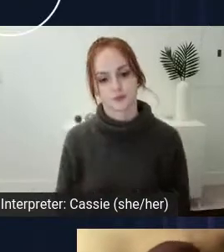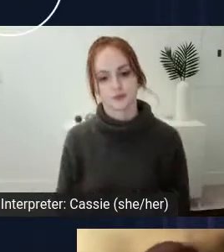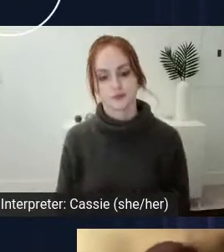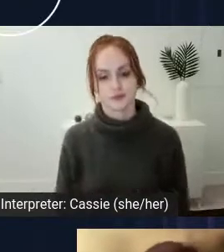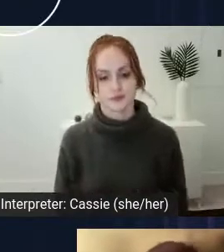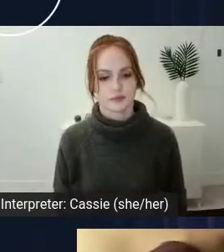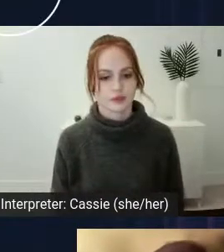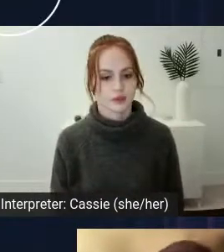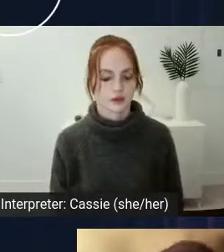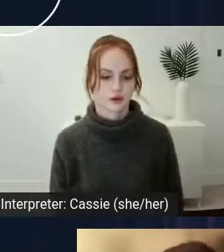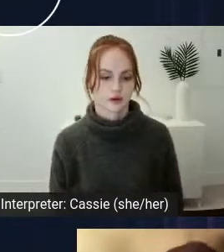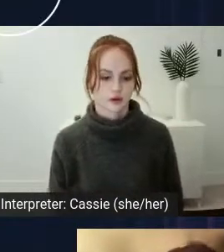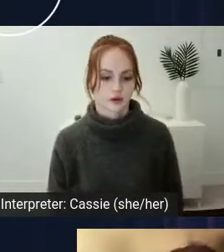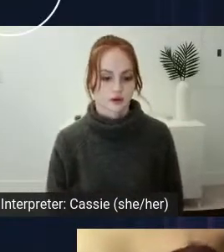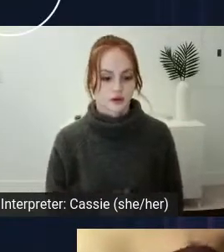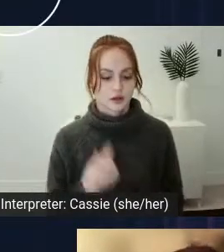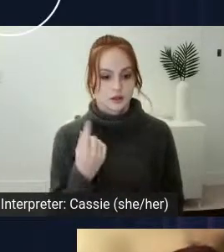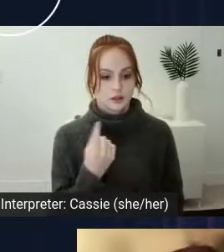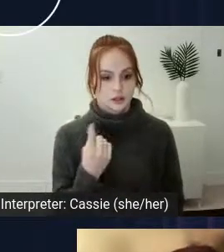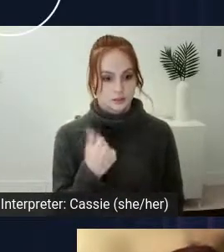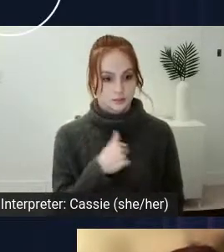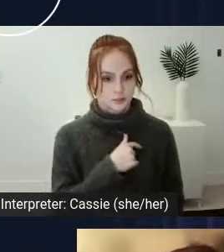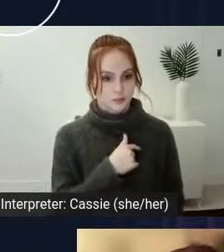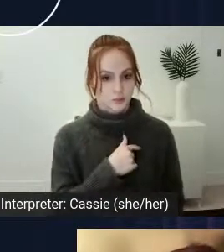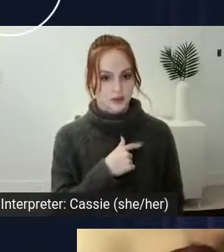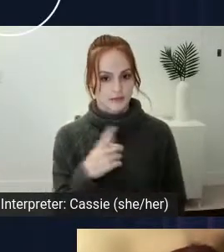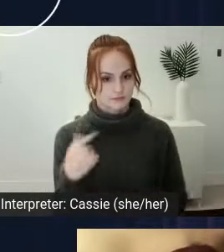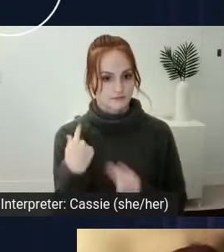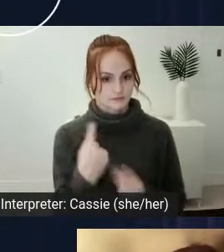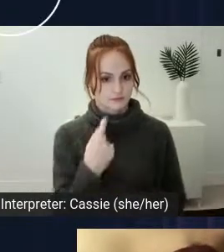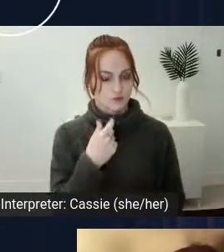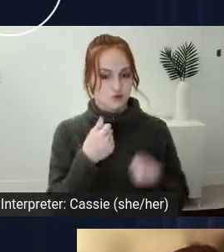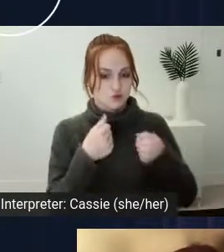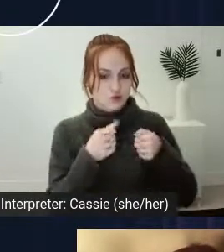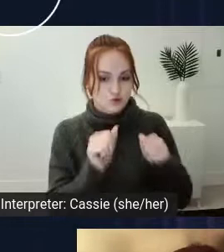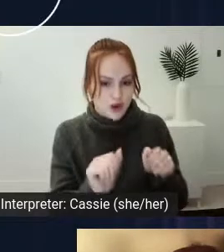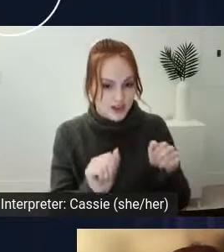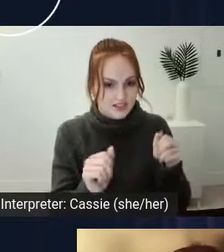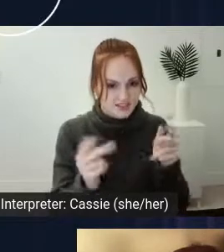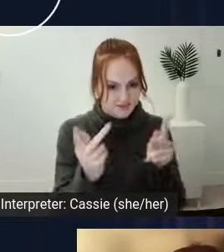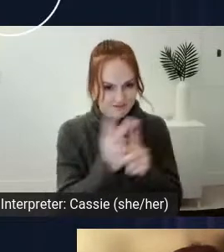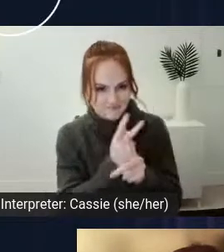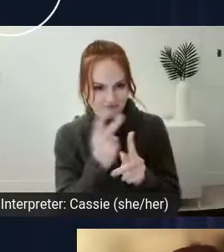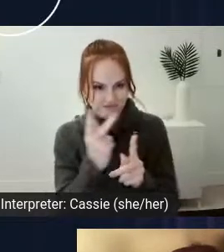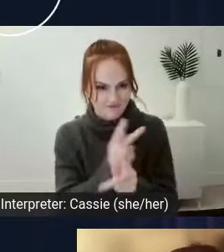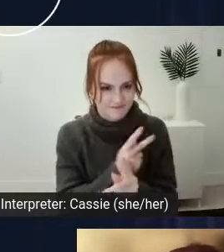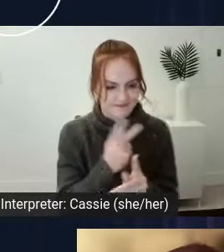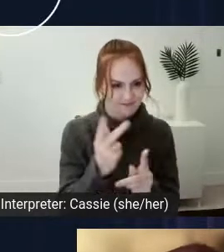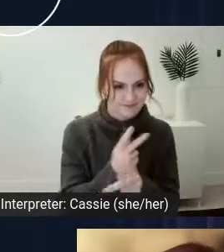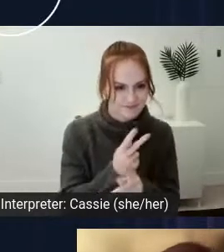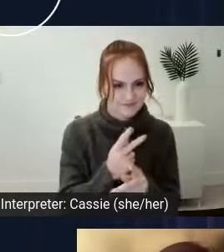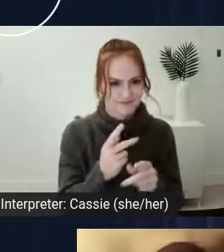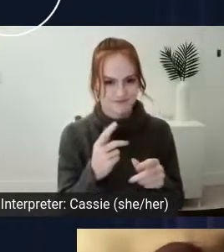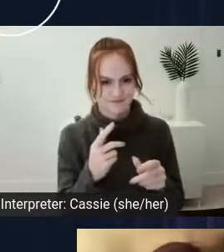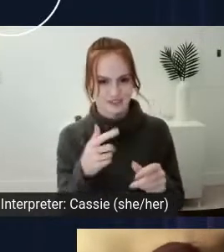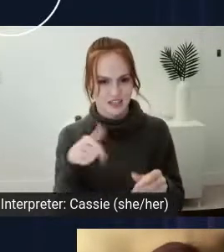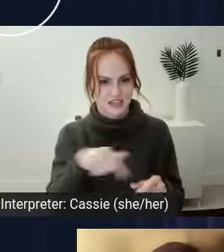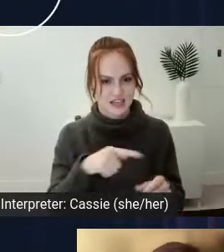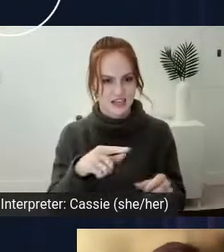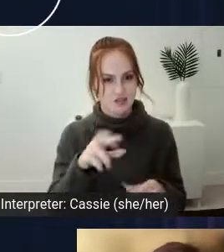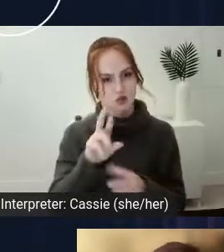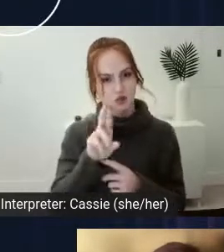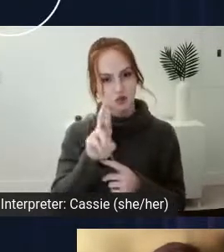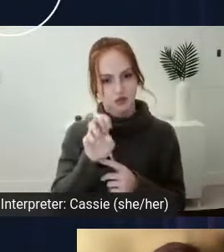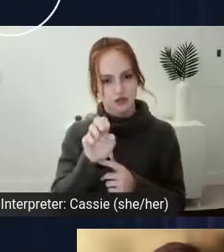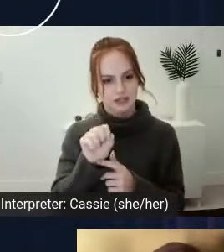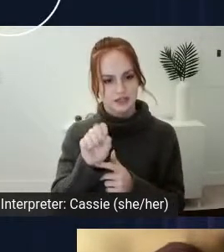You know, one of the things that we've been trying to untangle in these conversations, in these Resetting the Table